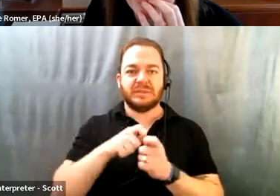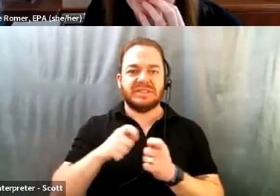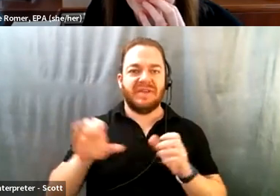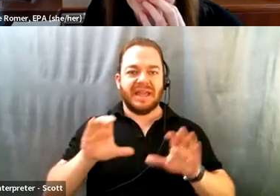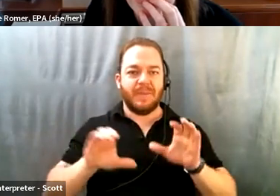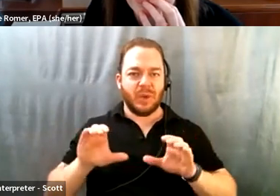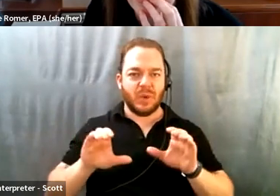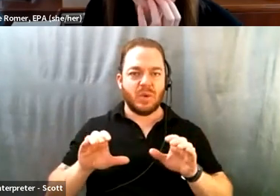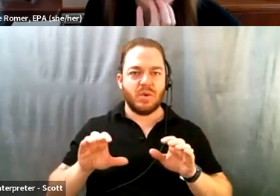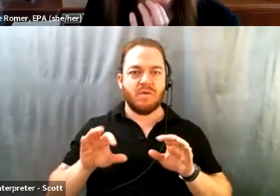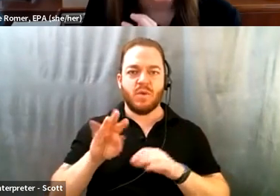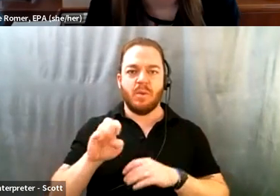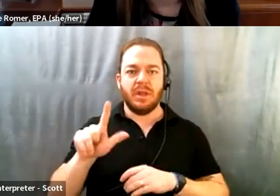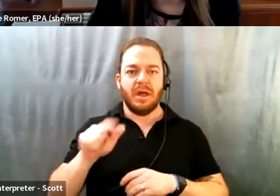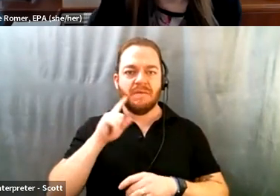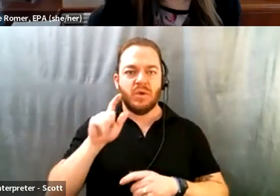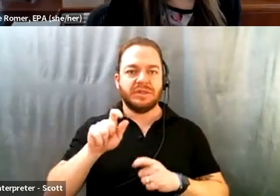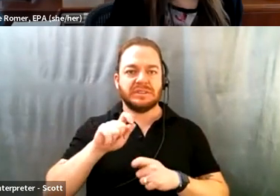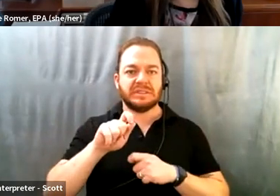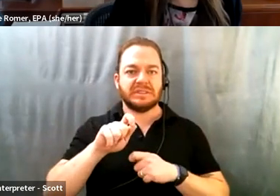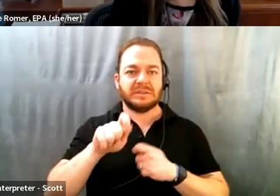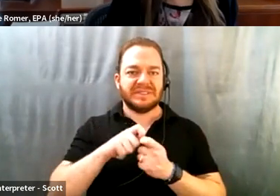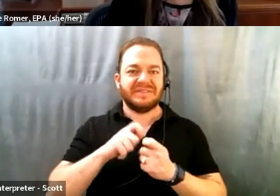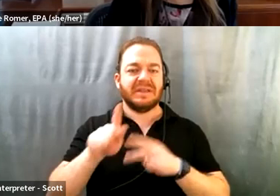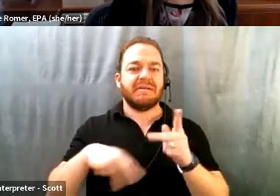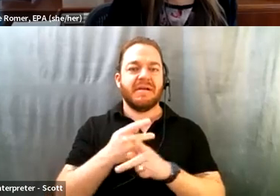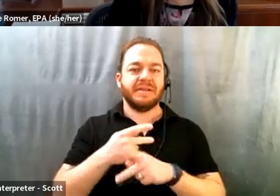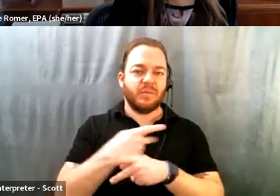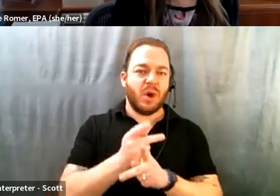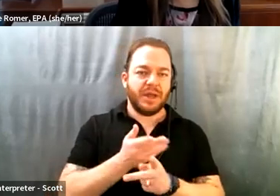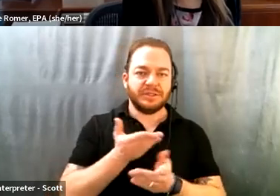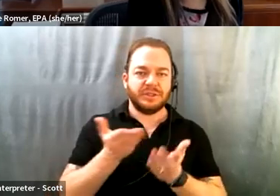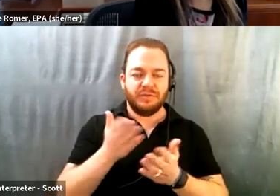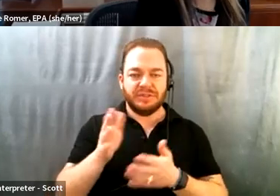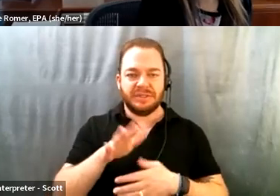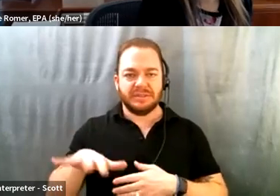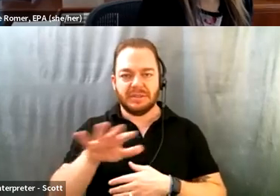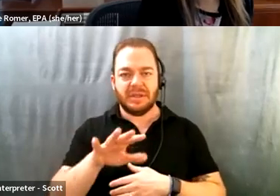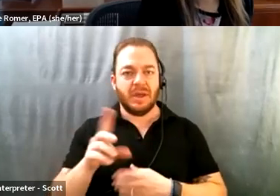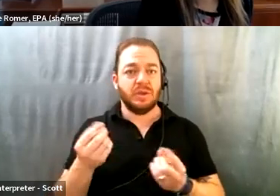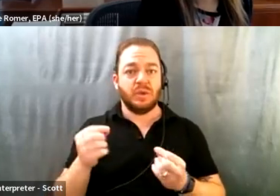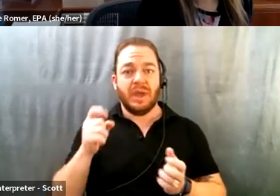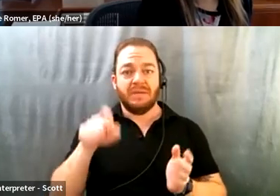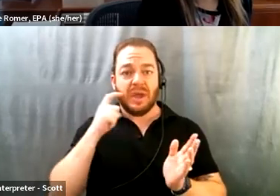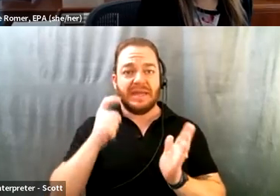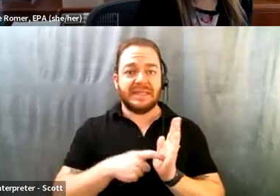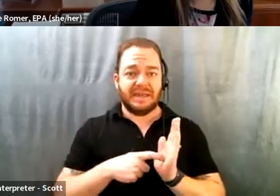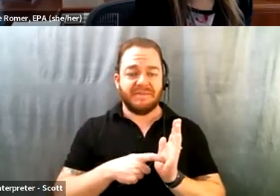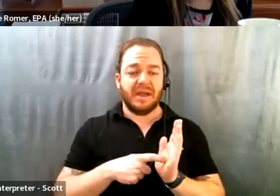different types of products and services across the industry, and that all you had to do was identify